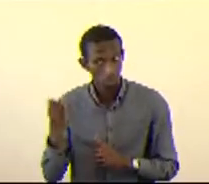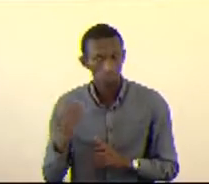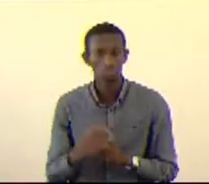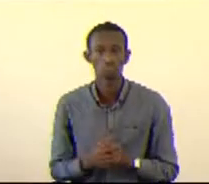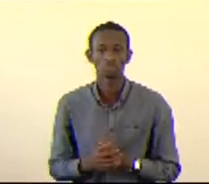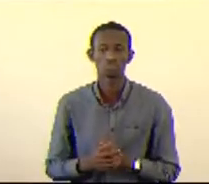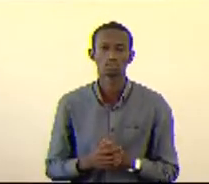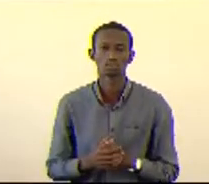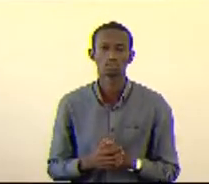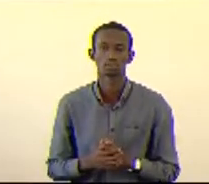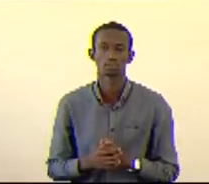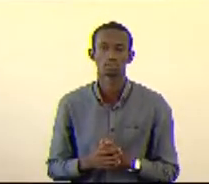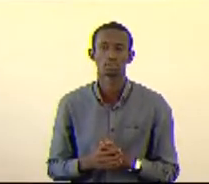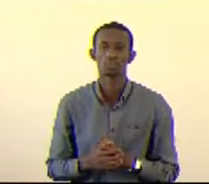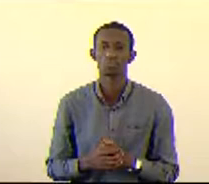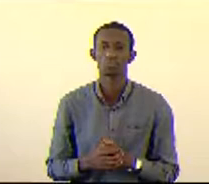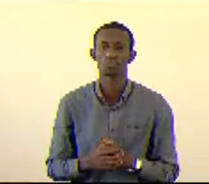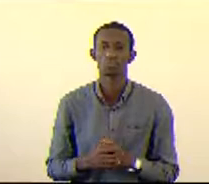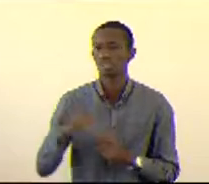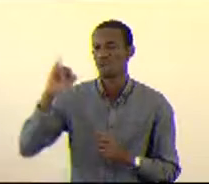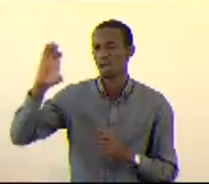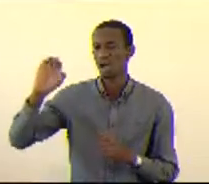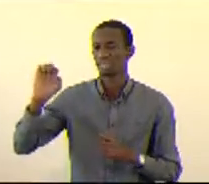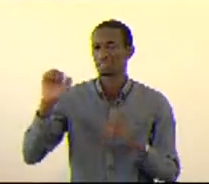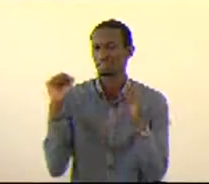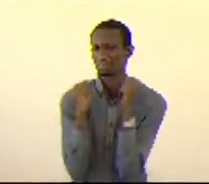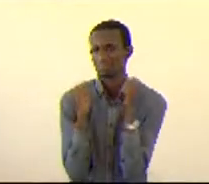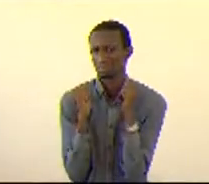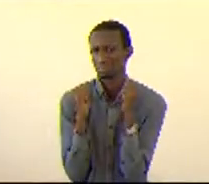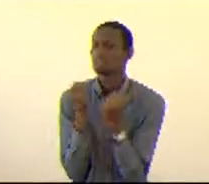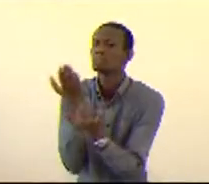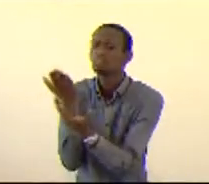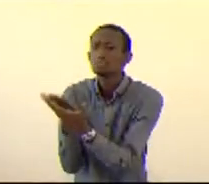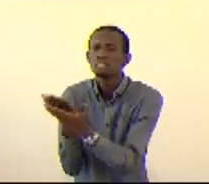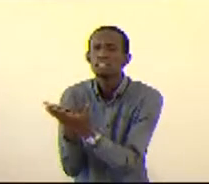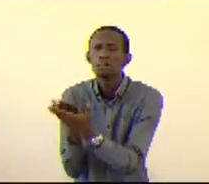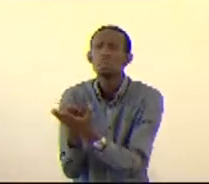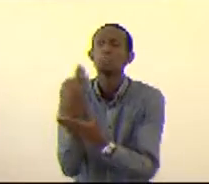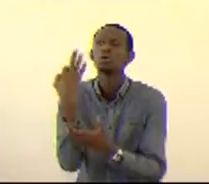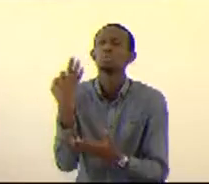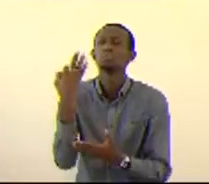So ice requires only 330,000 joules